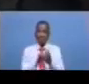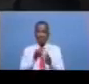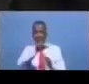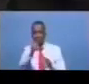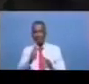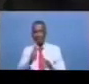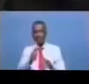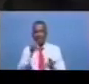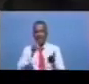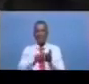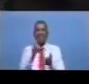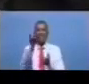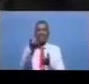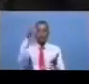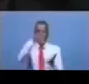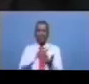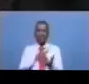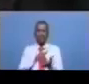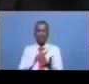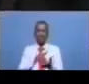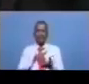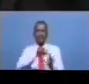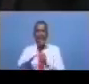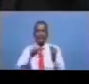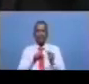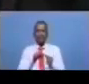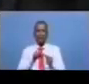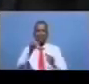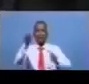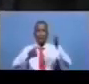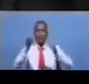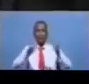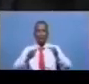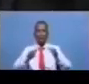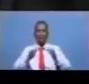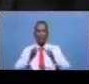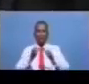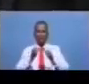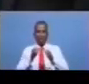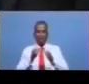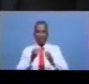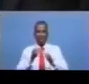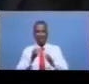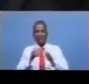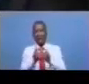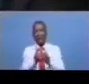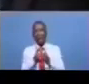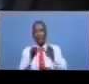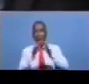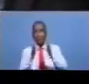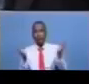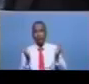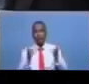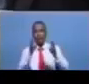another application for review in connection with the ruling of the court on our application for leave to